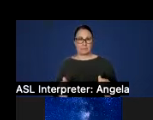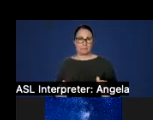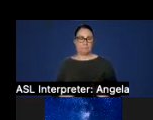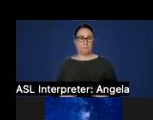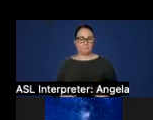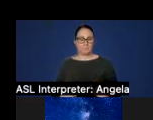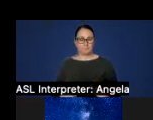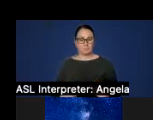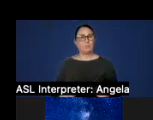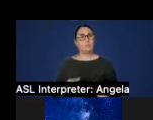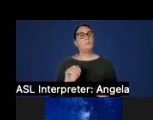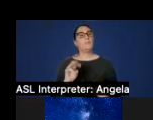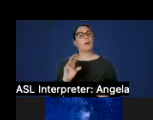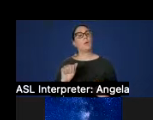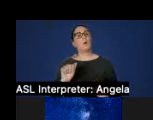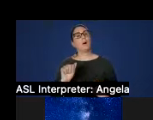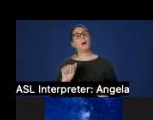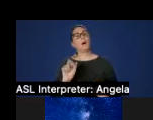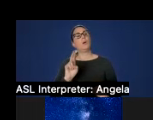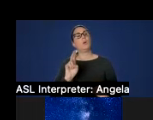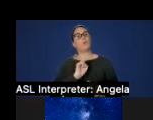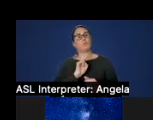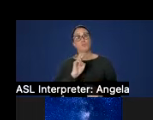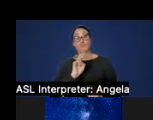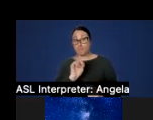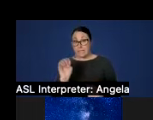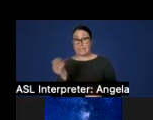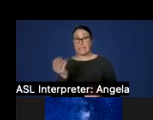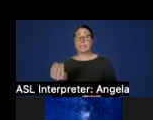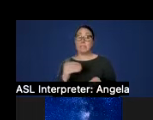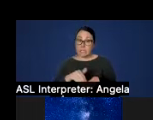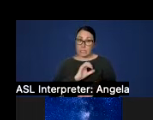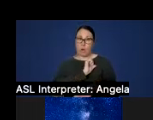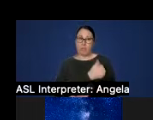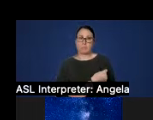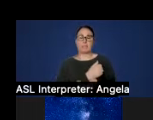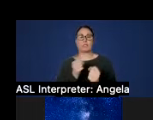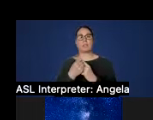The VAWA reauthorization also expanded authority,